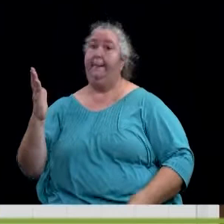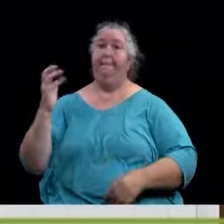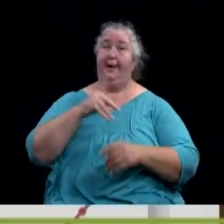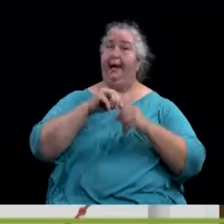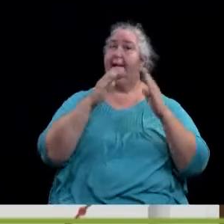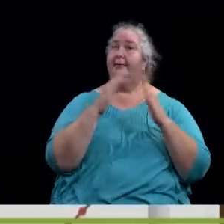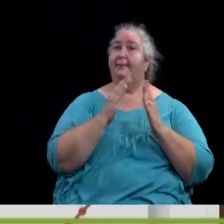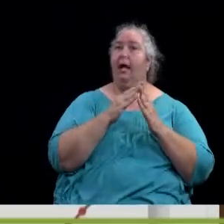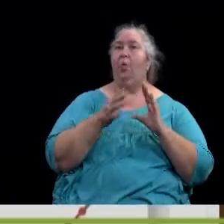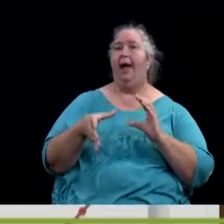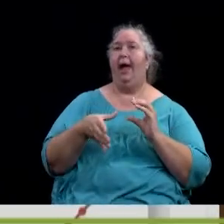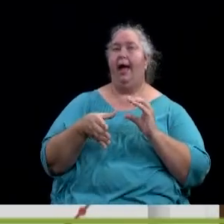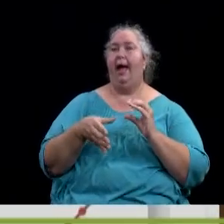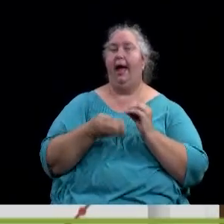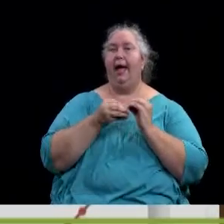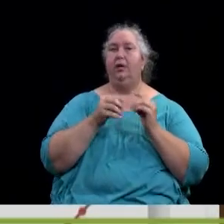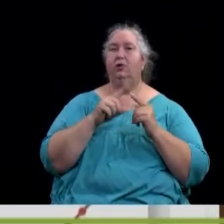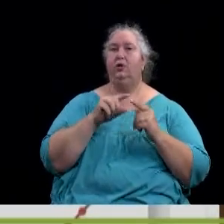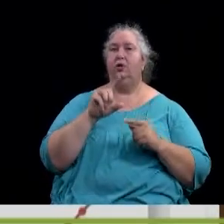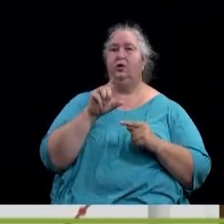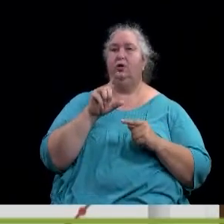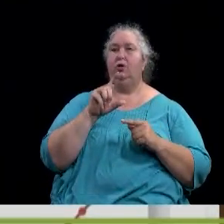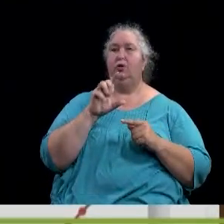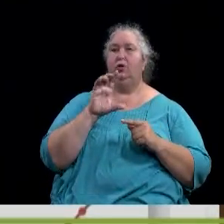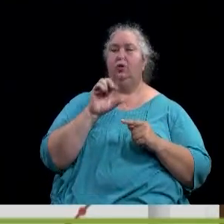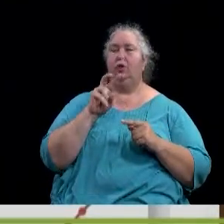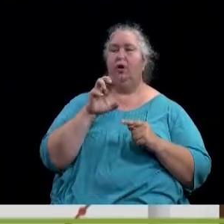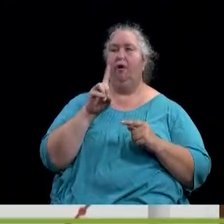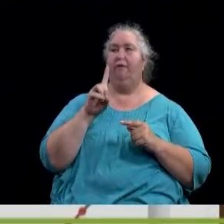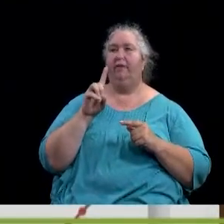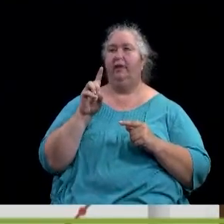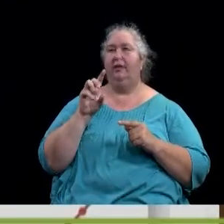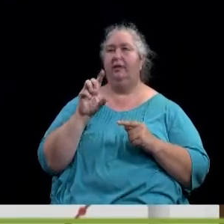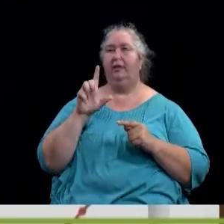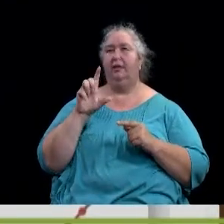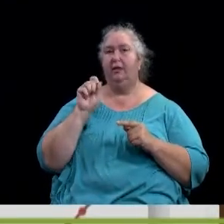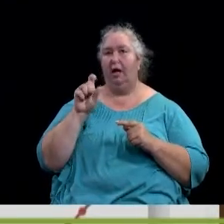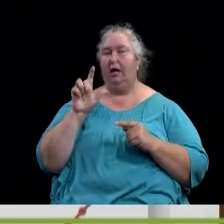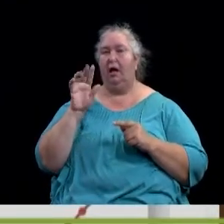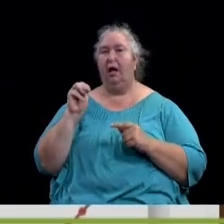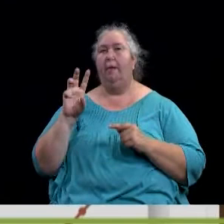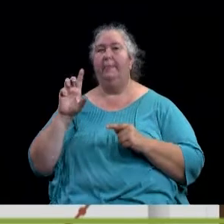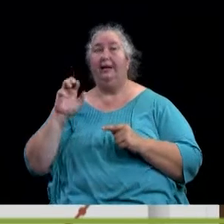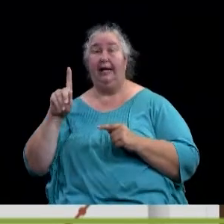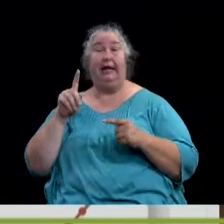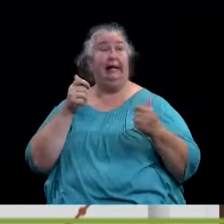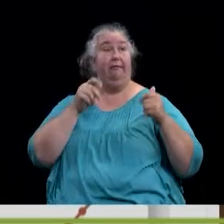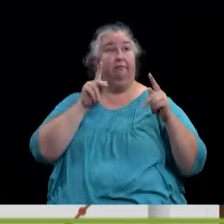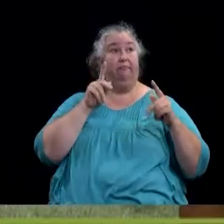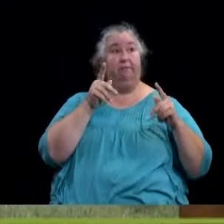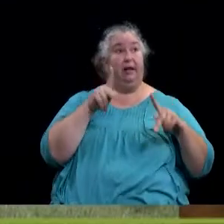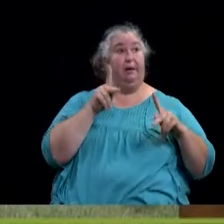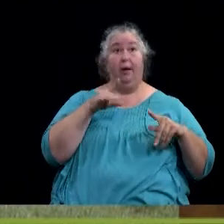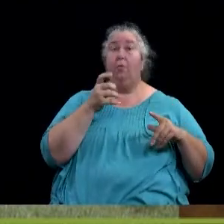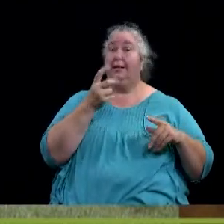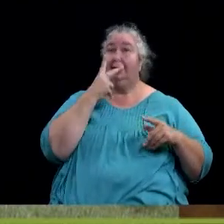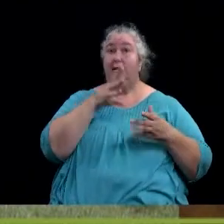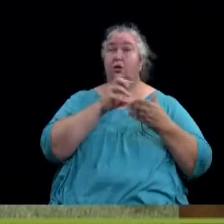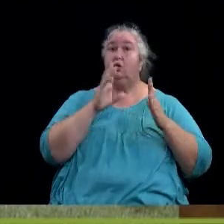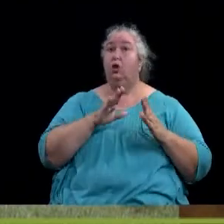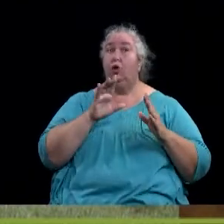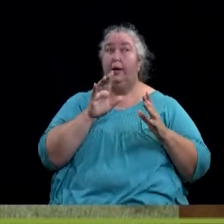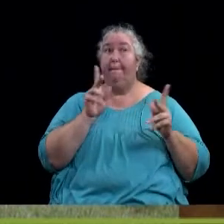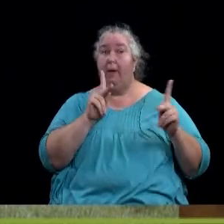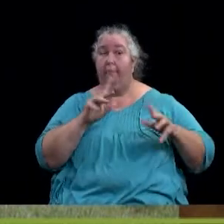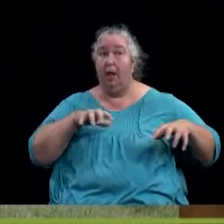website to Baylor's COVID dashboard so everyone can see how their student population is doing with the virus. In coordination with